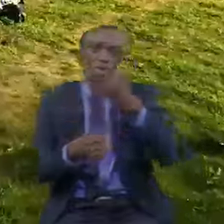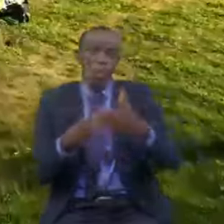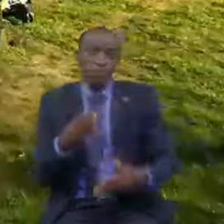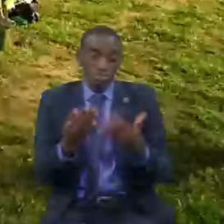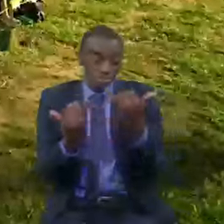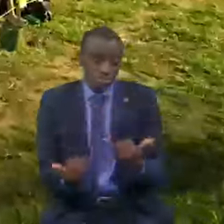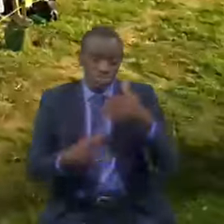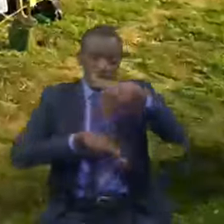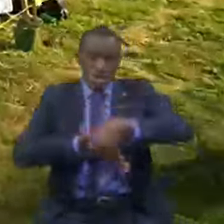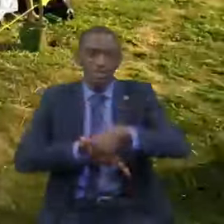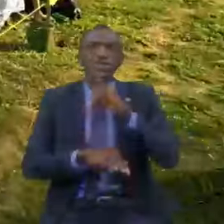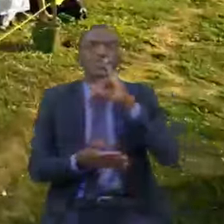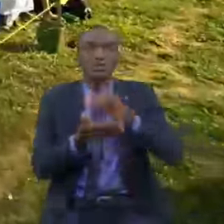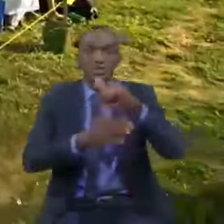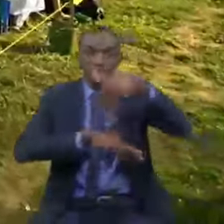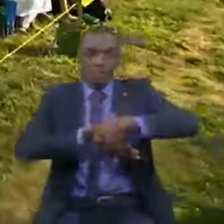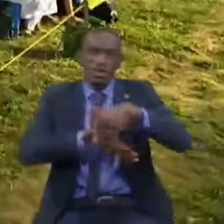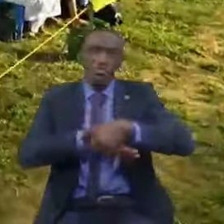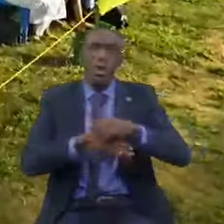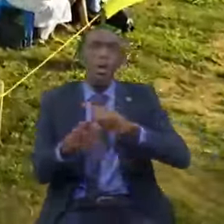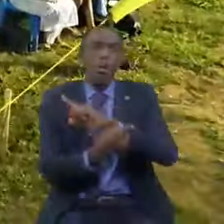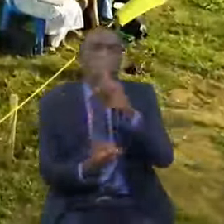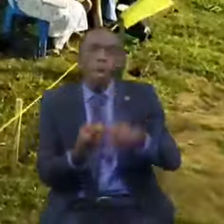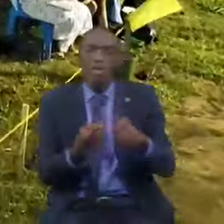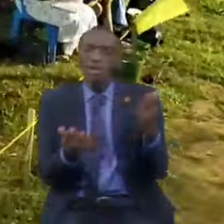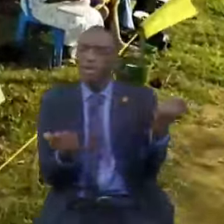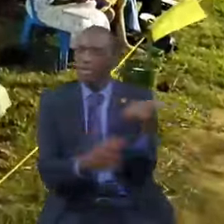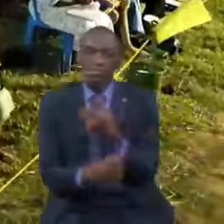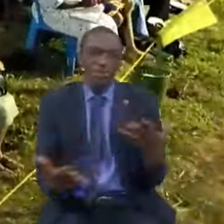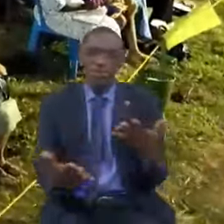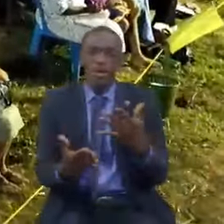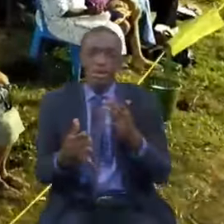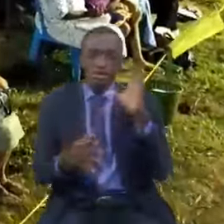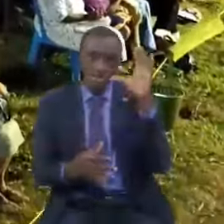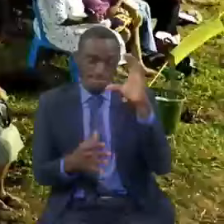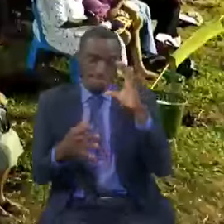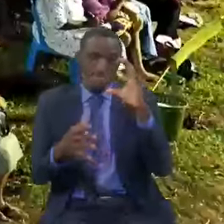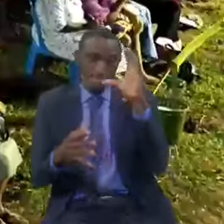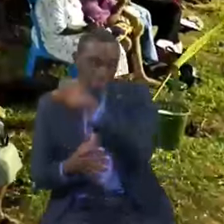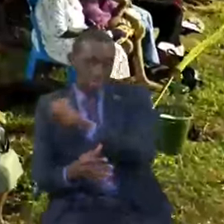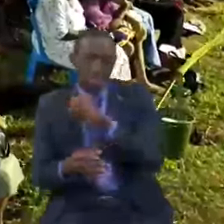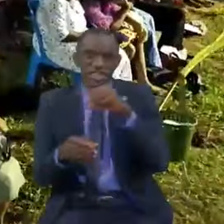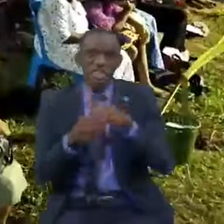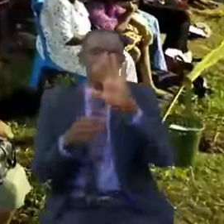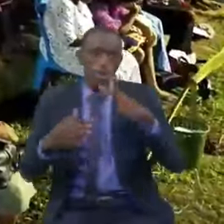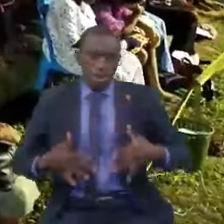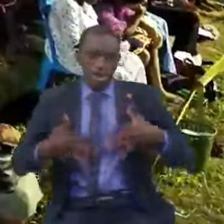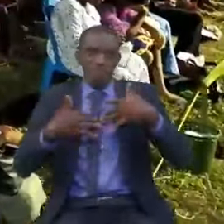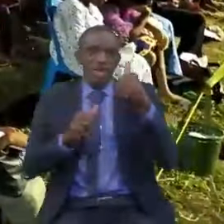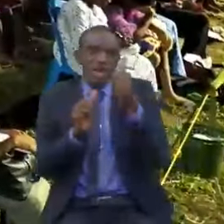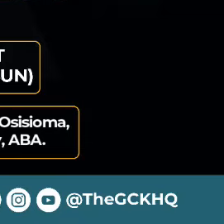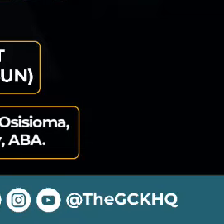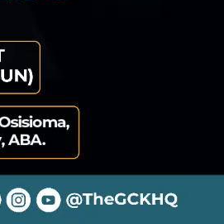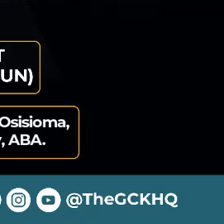night. When anything missing in your life, everything will be